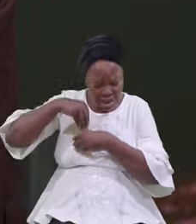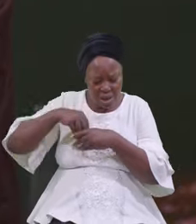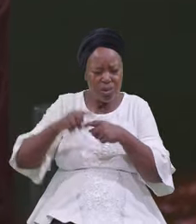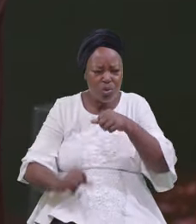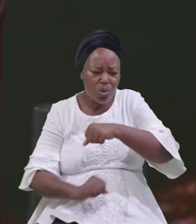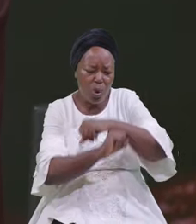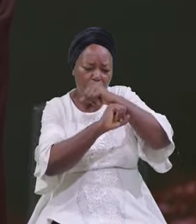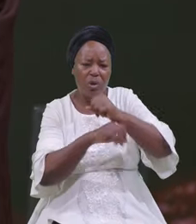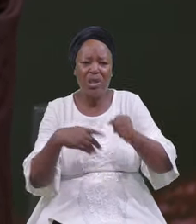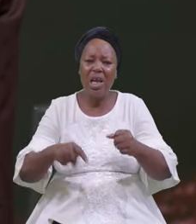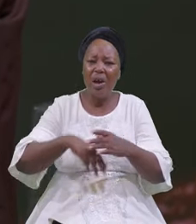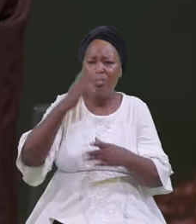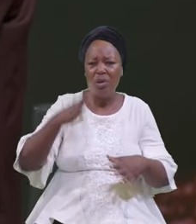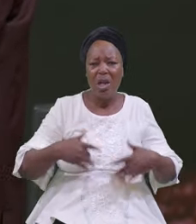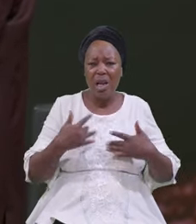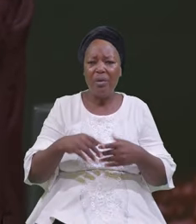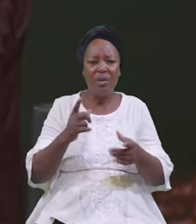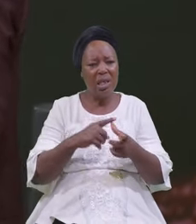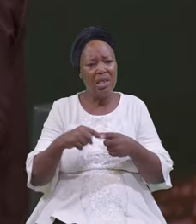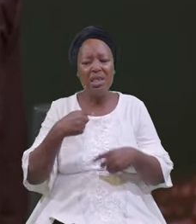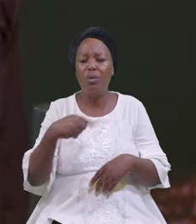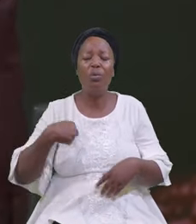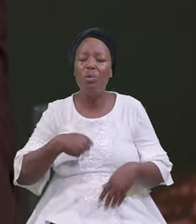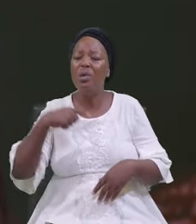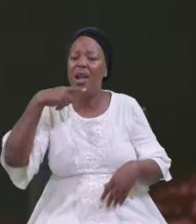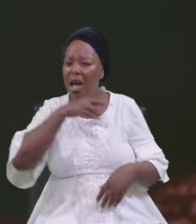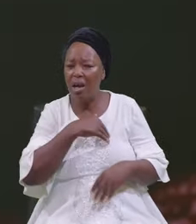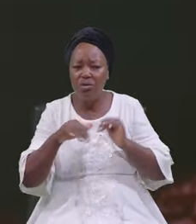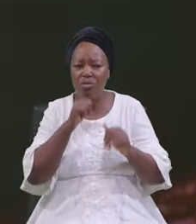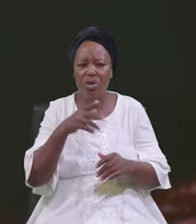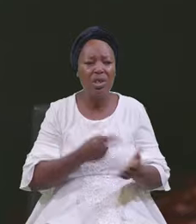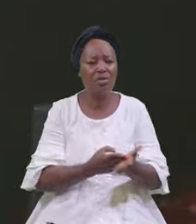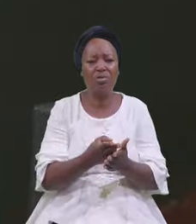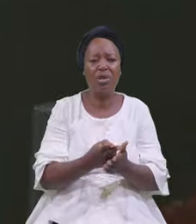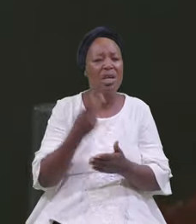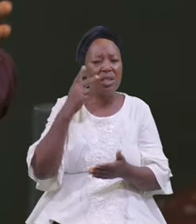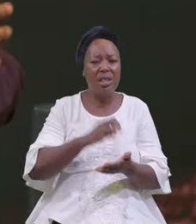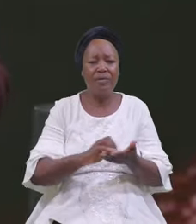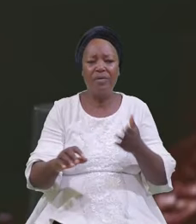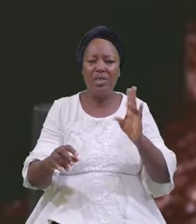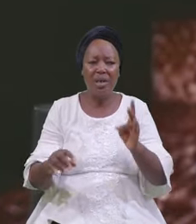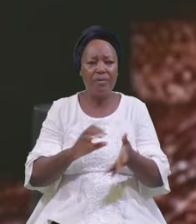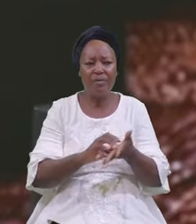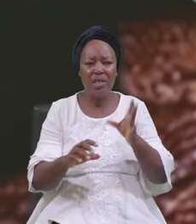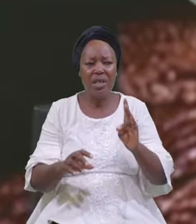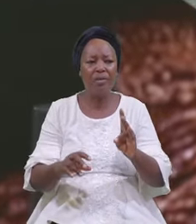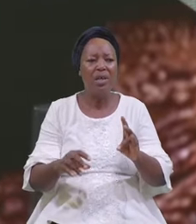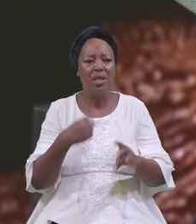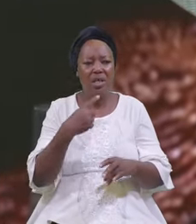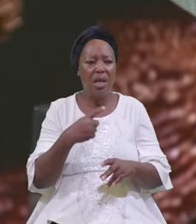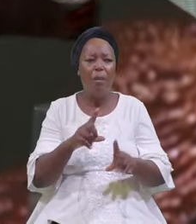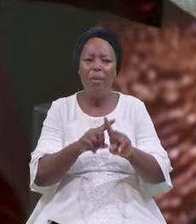support the outward life. He said, "We lie and do not the truth." Look at verse 7. In verse 7, it